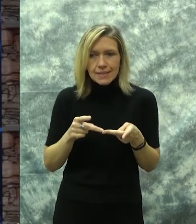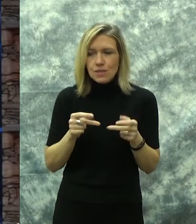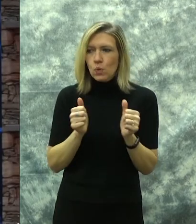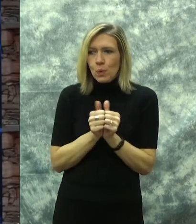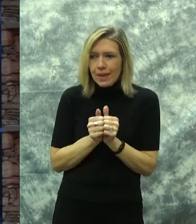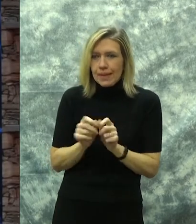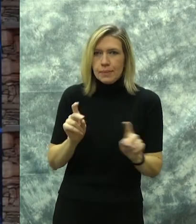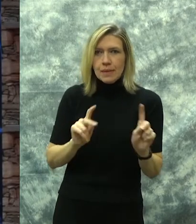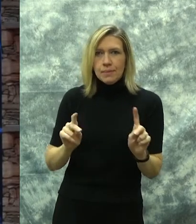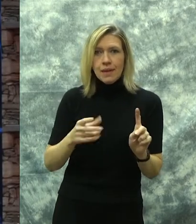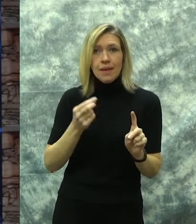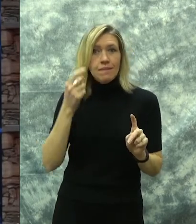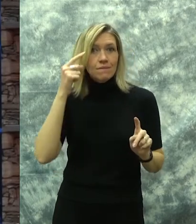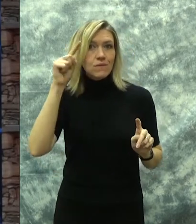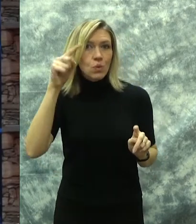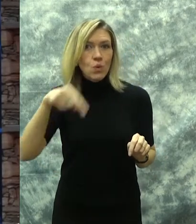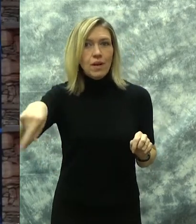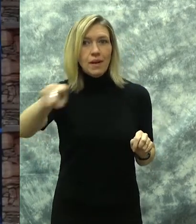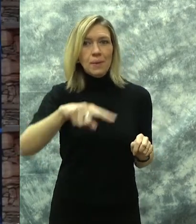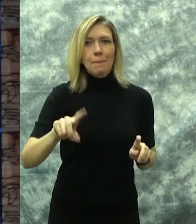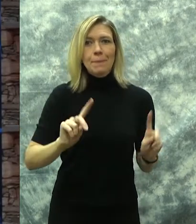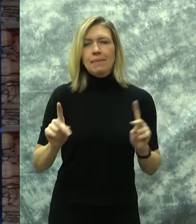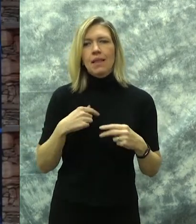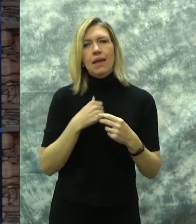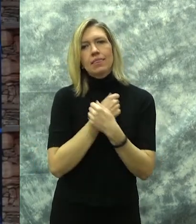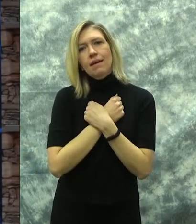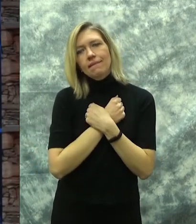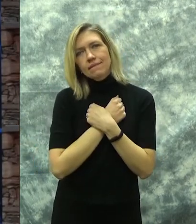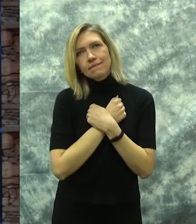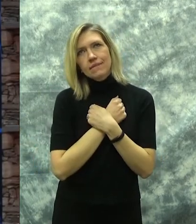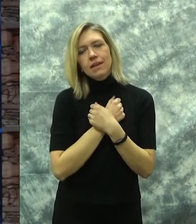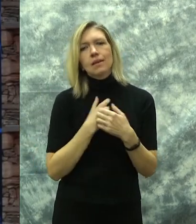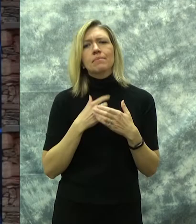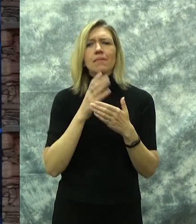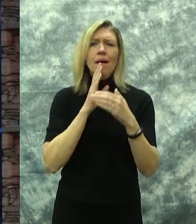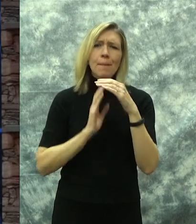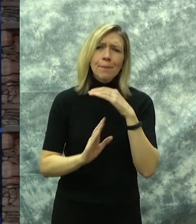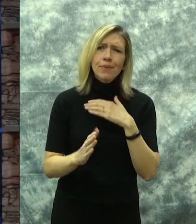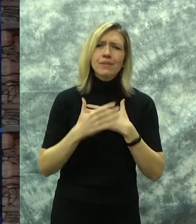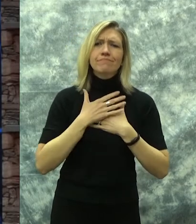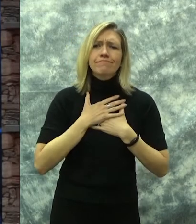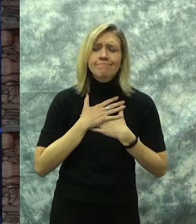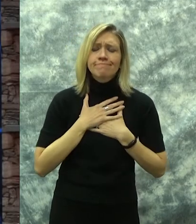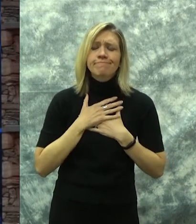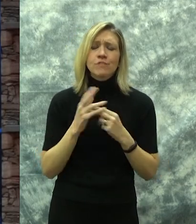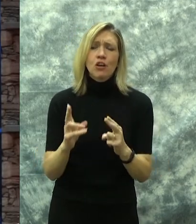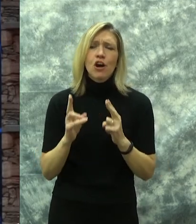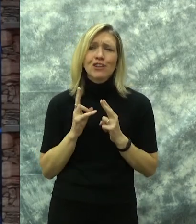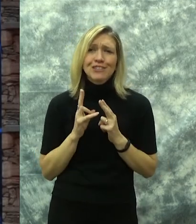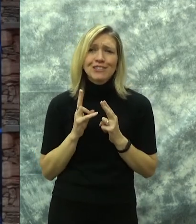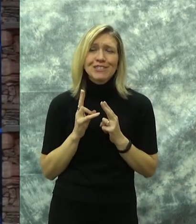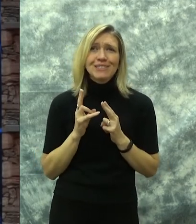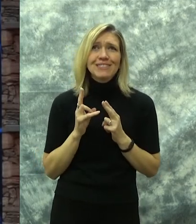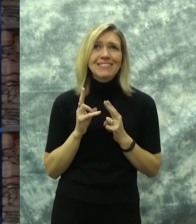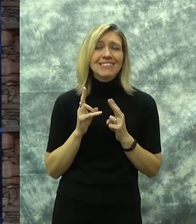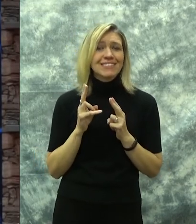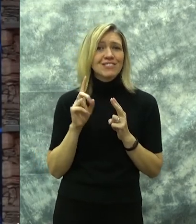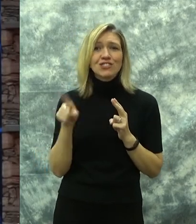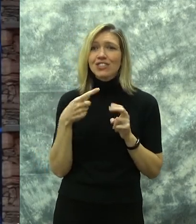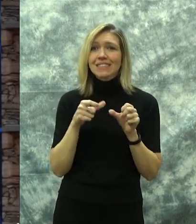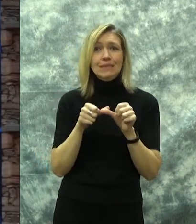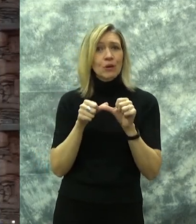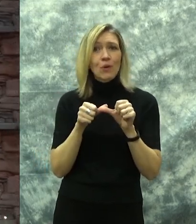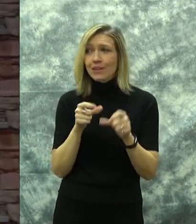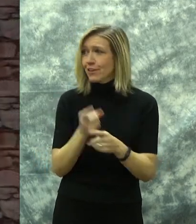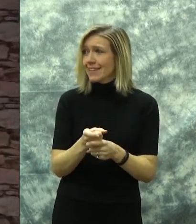people that I love. So I'm humbled, I'm honored, and we'll just keep going, won't we? Yeah.